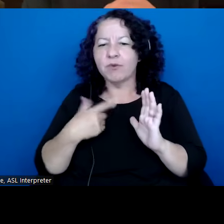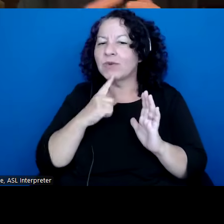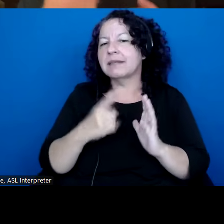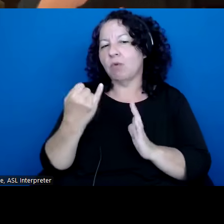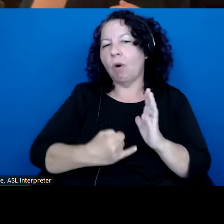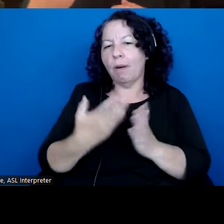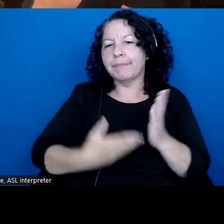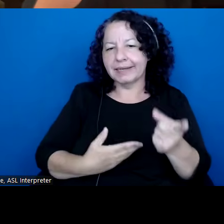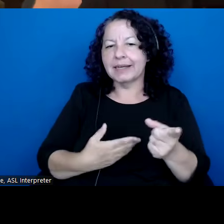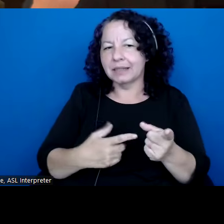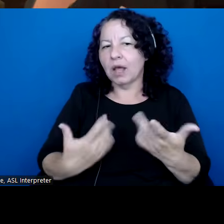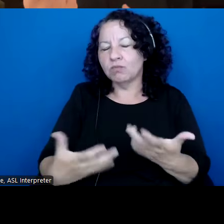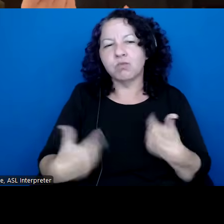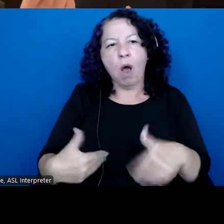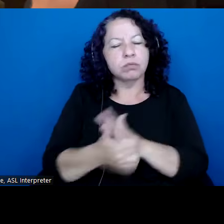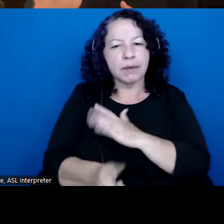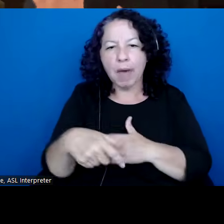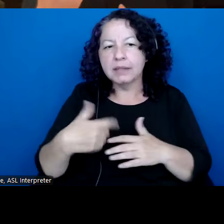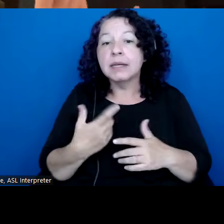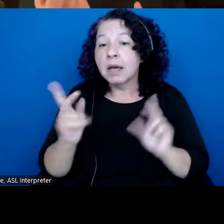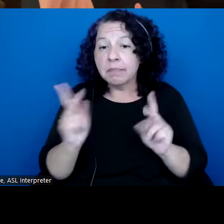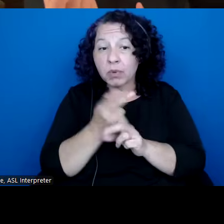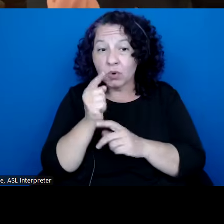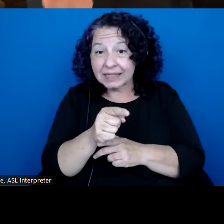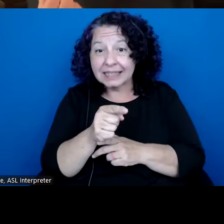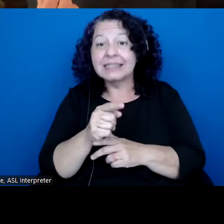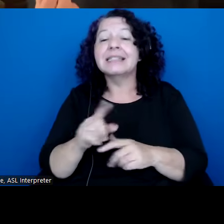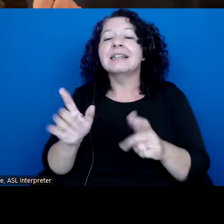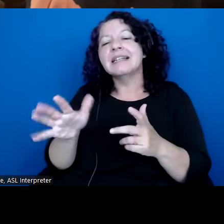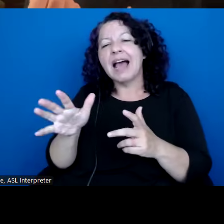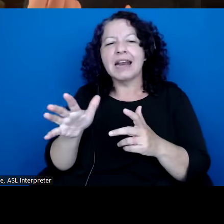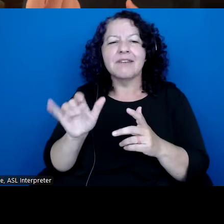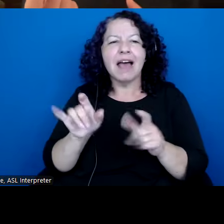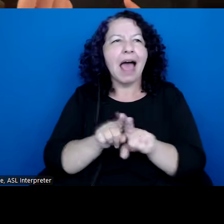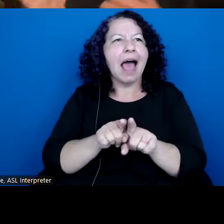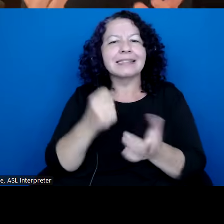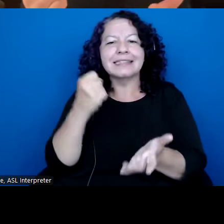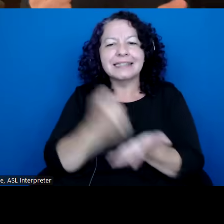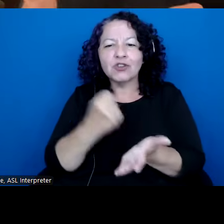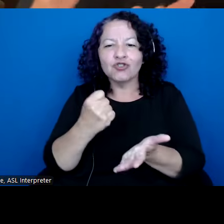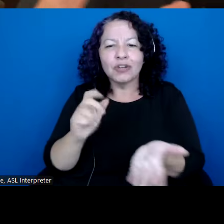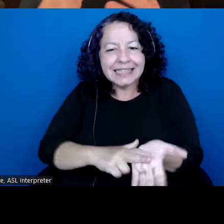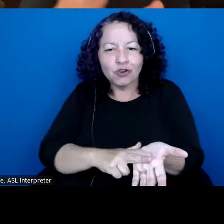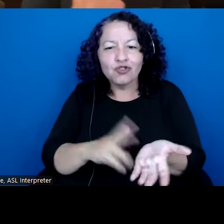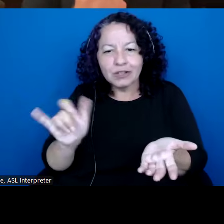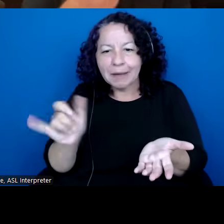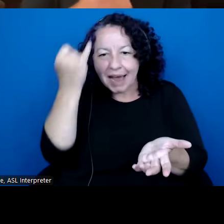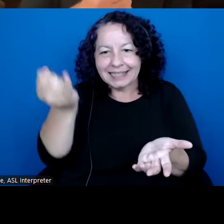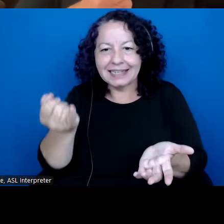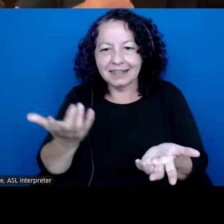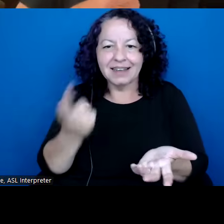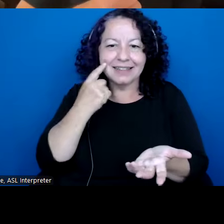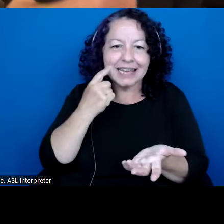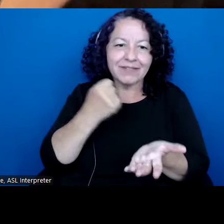masterpieces. People would have used these kind of like a signature. If you can think of how you take a